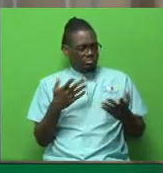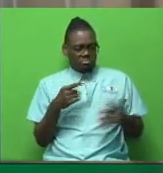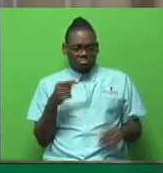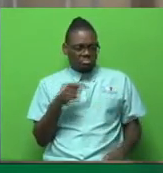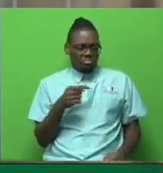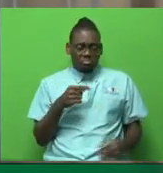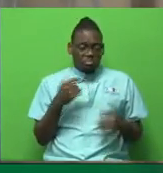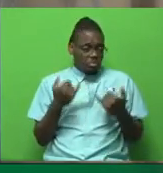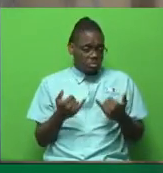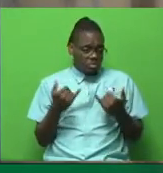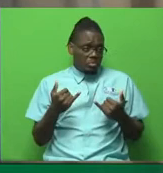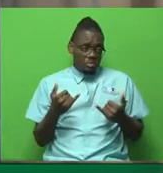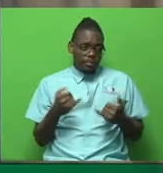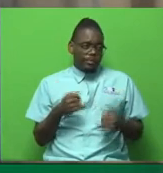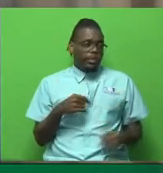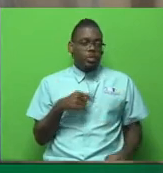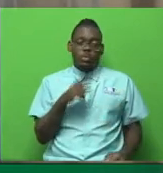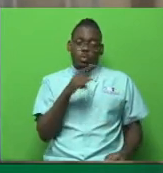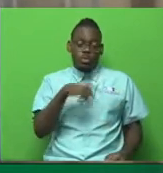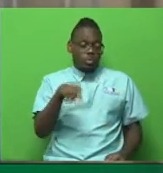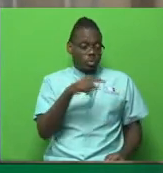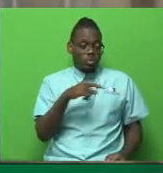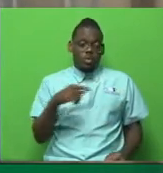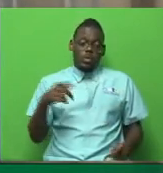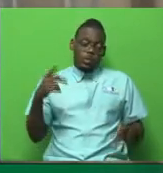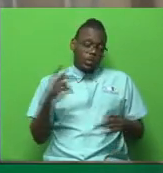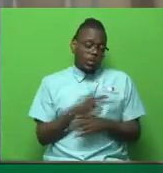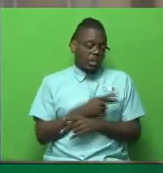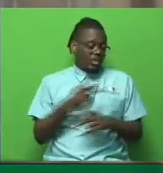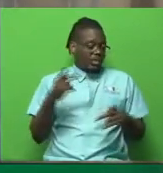Trinidad and Tobago yesterday